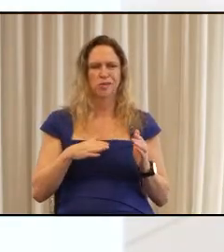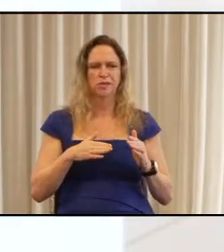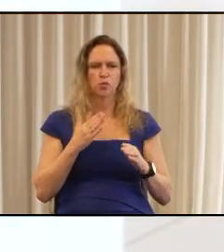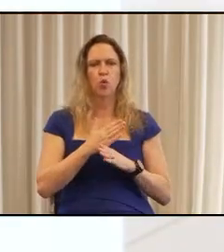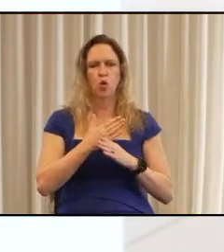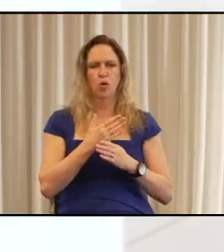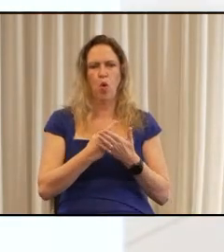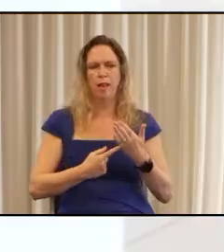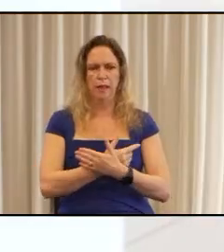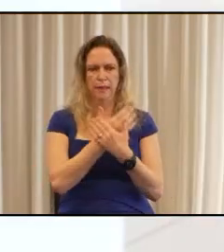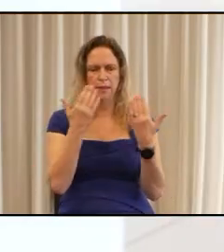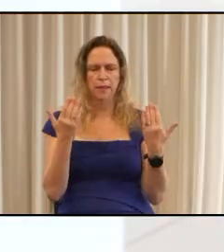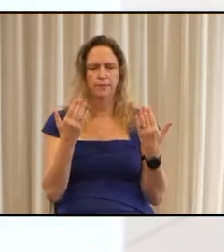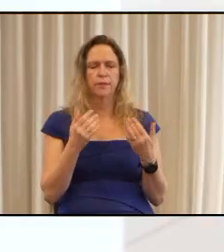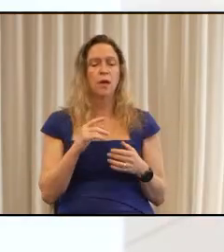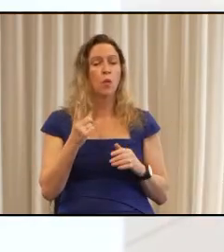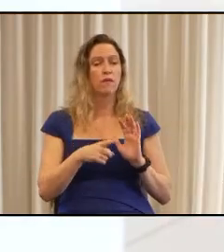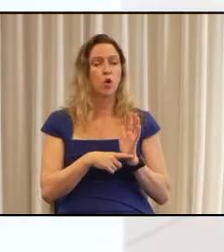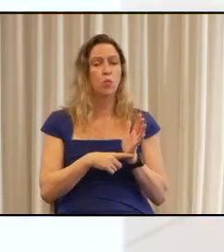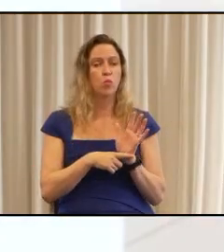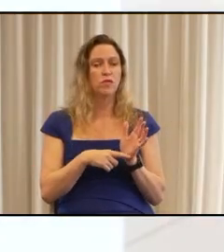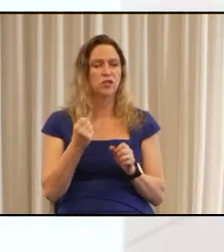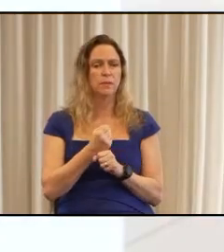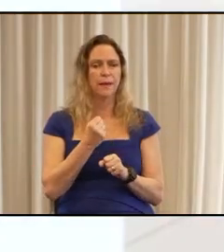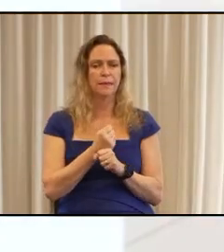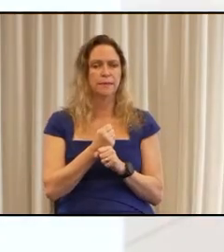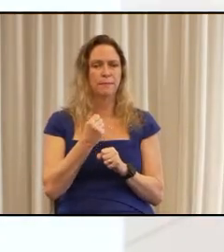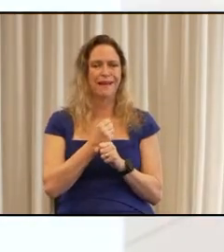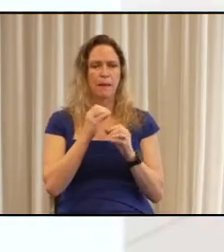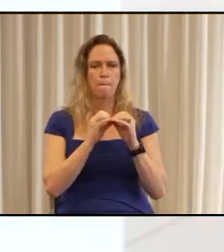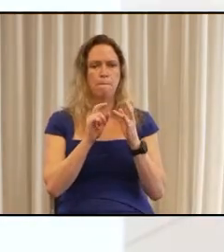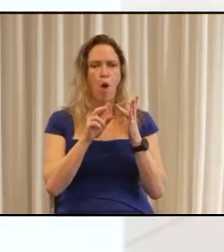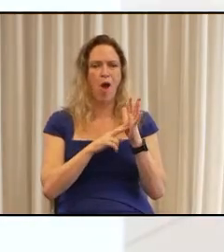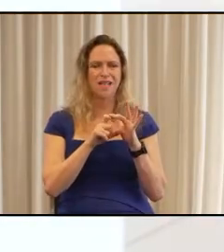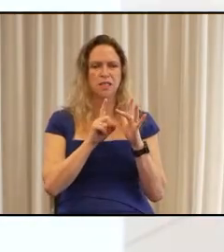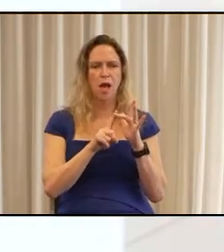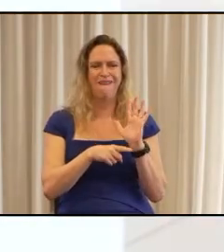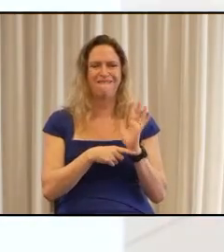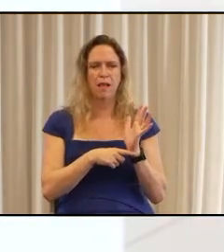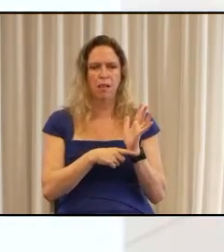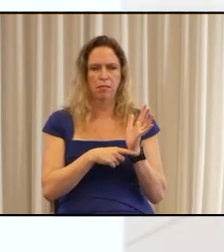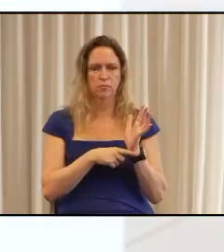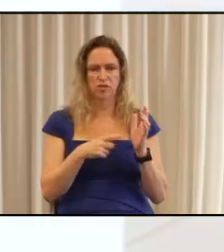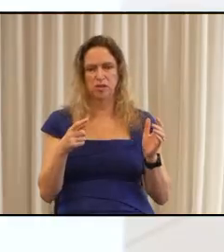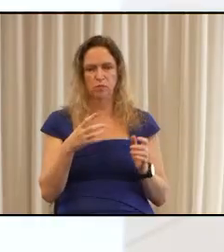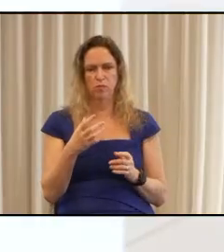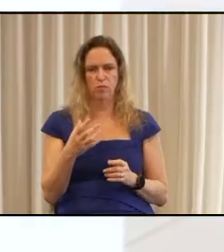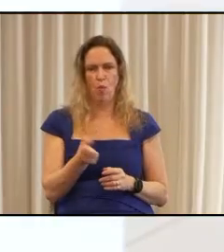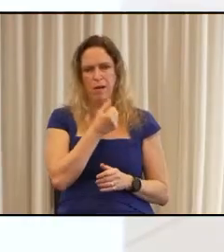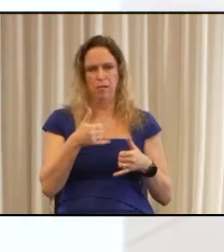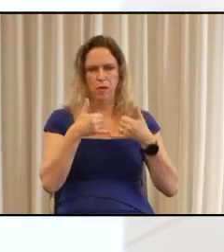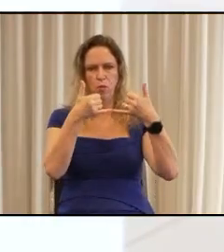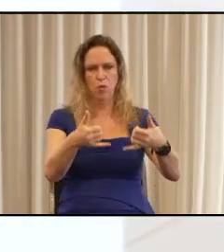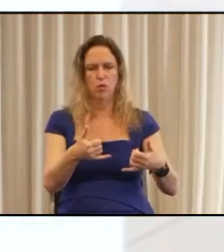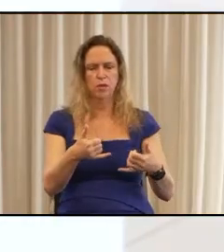But one of her films won the Bondi Film Festival. And so the first prize to winning the Bondi Film Festival was